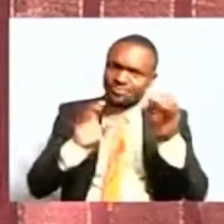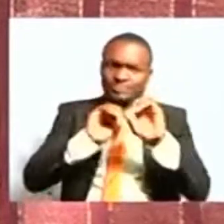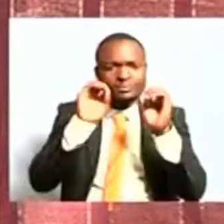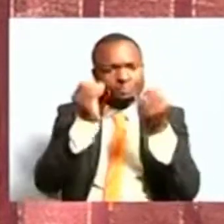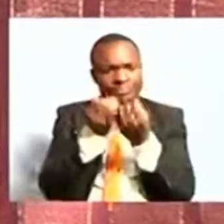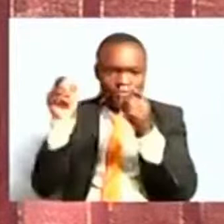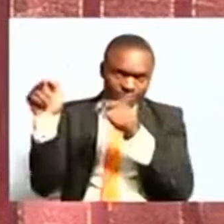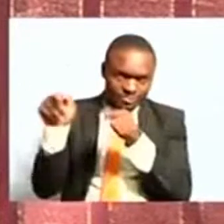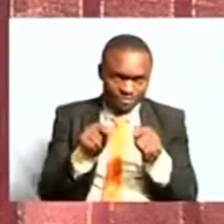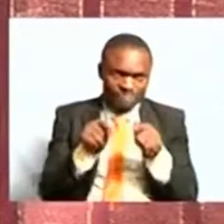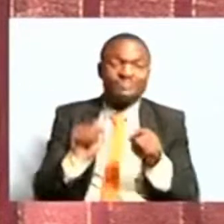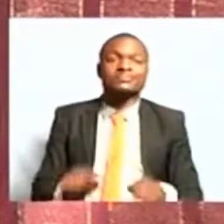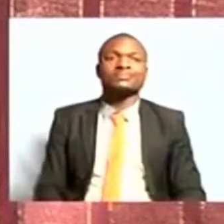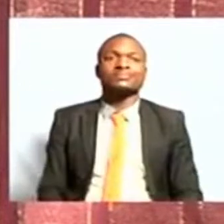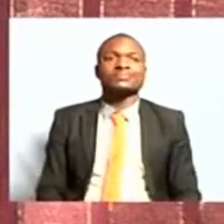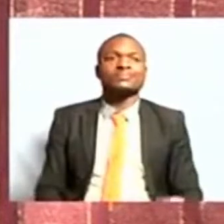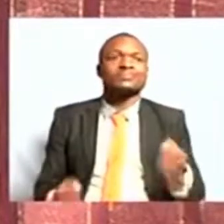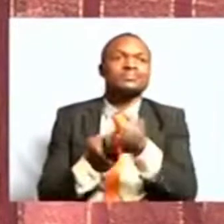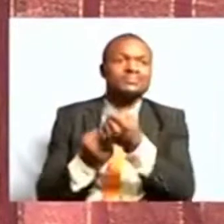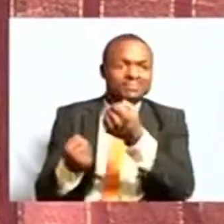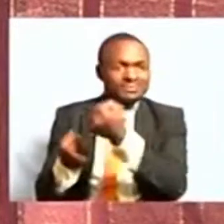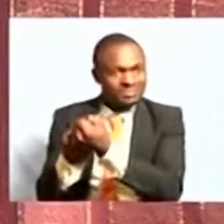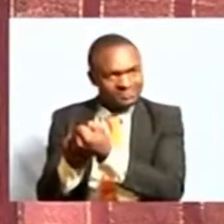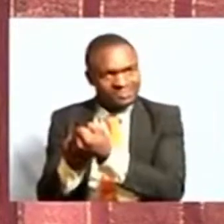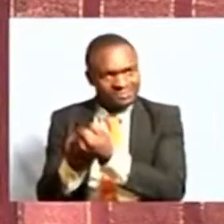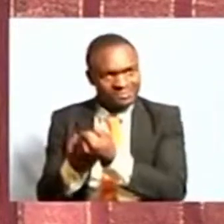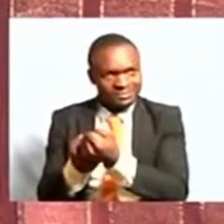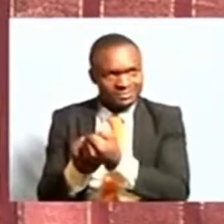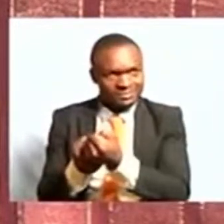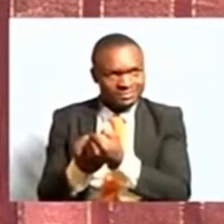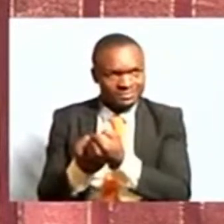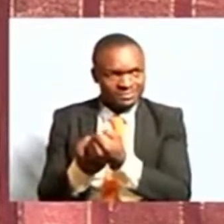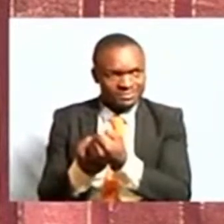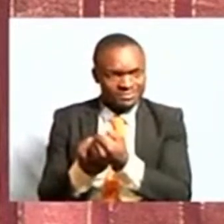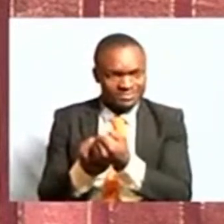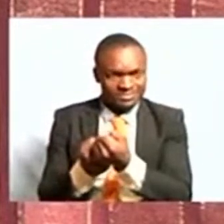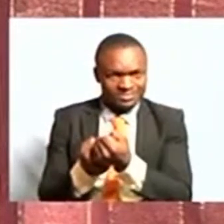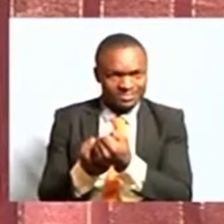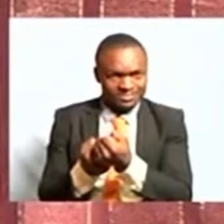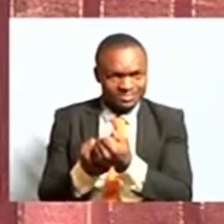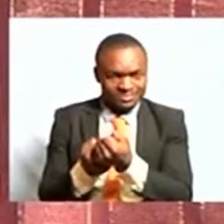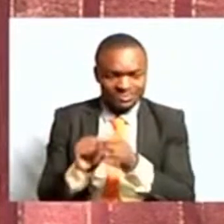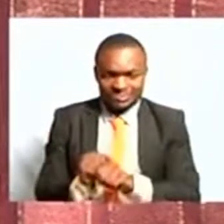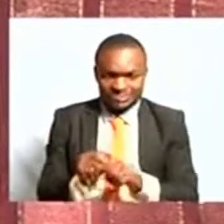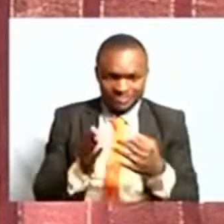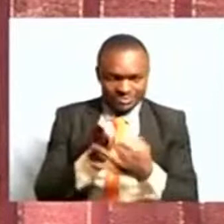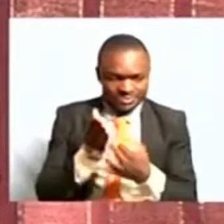come in and supported through the provision of